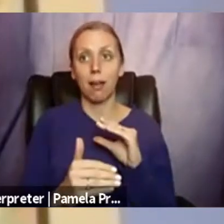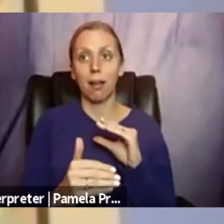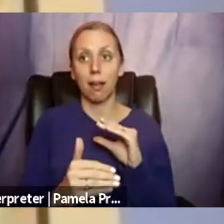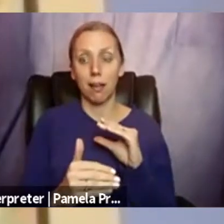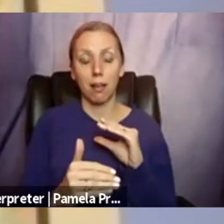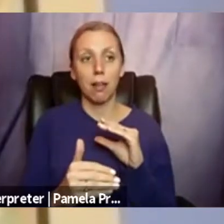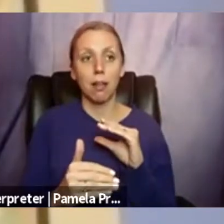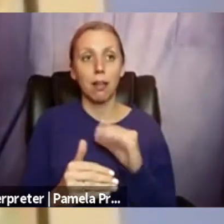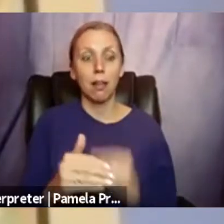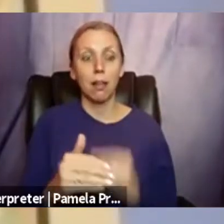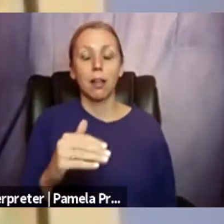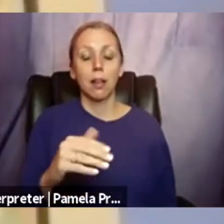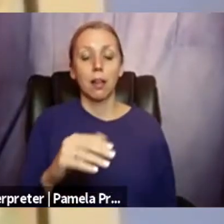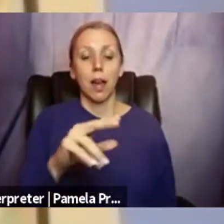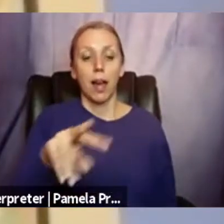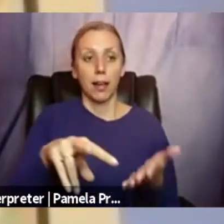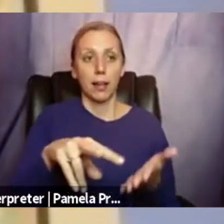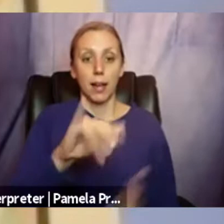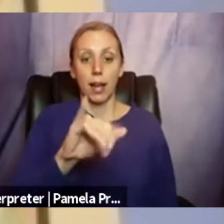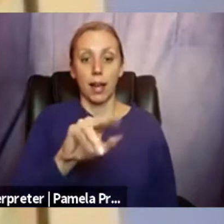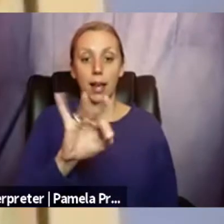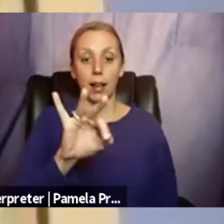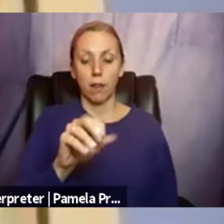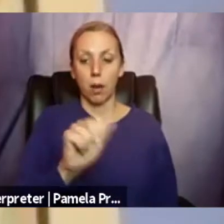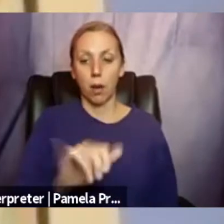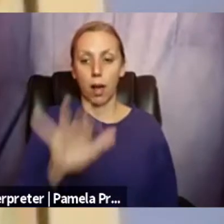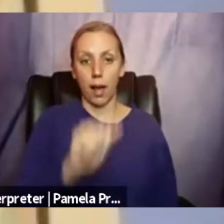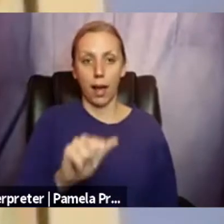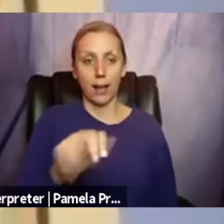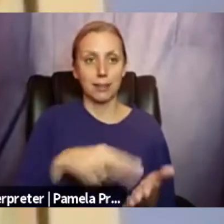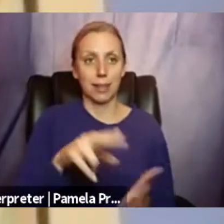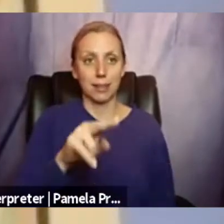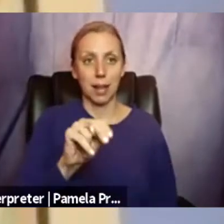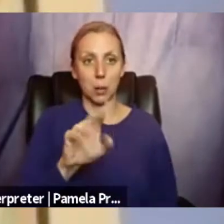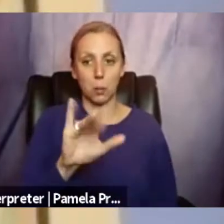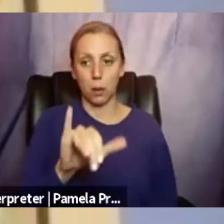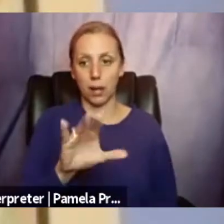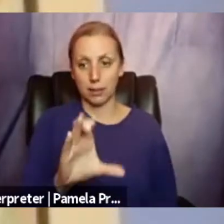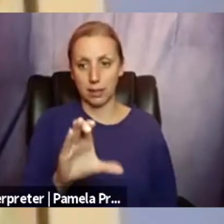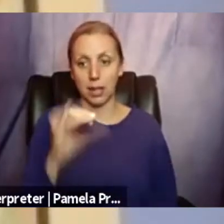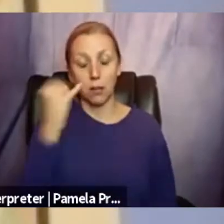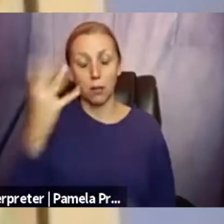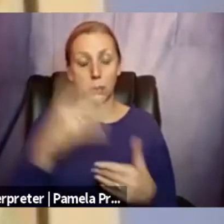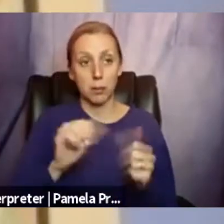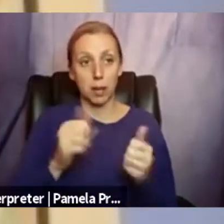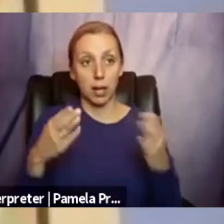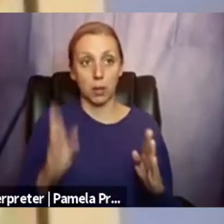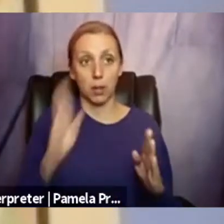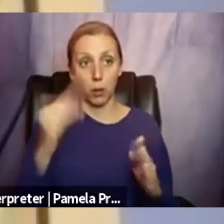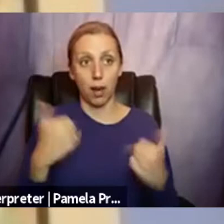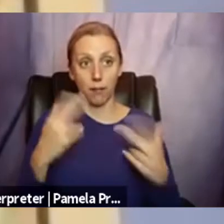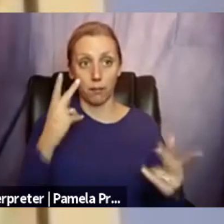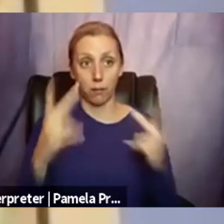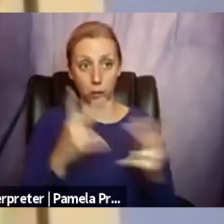info@dance.nyc. Upon participating in this event in any way, You are entering a virtual space of